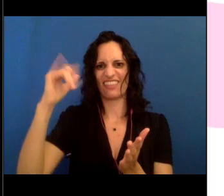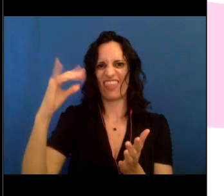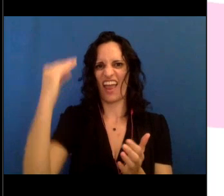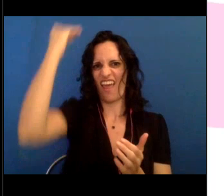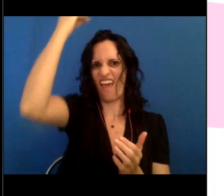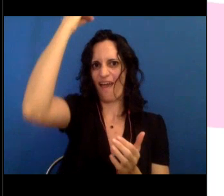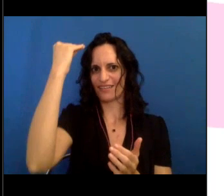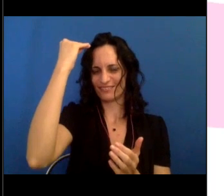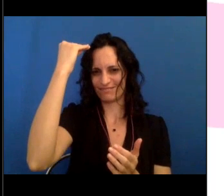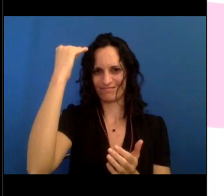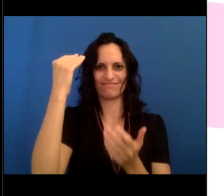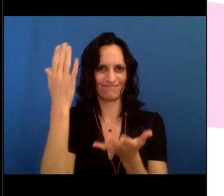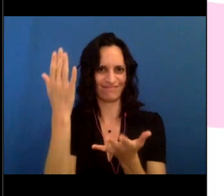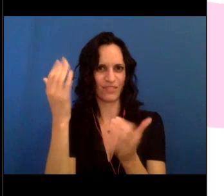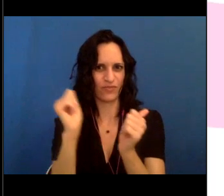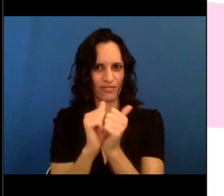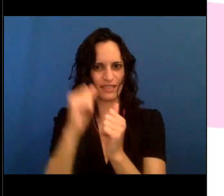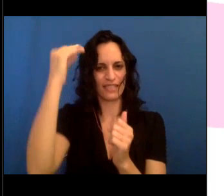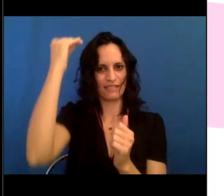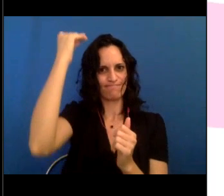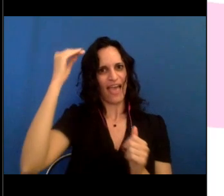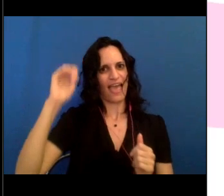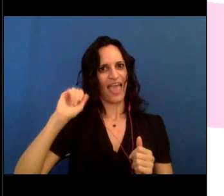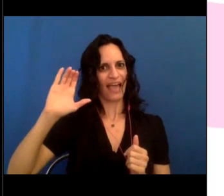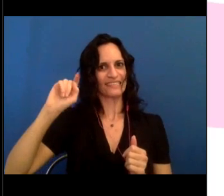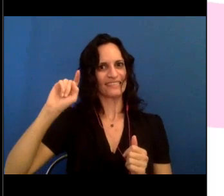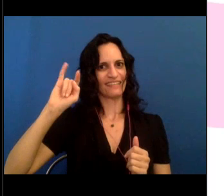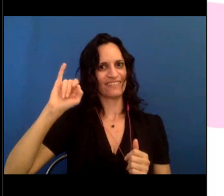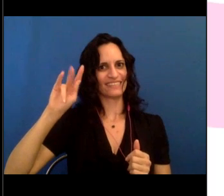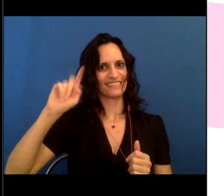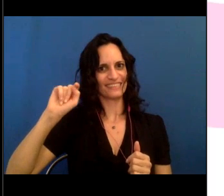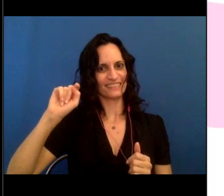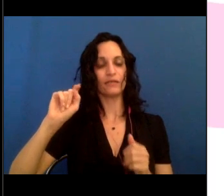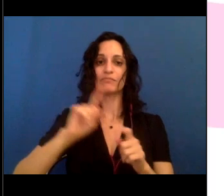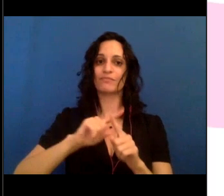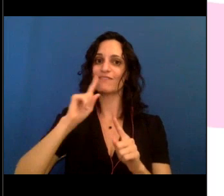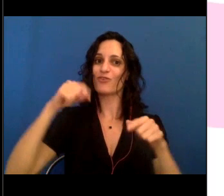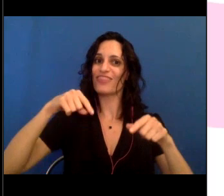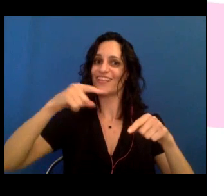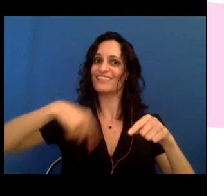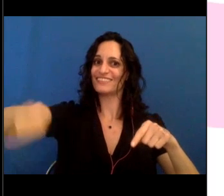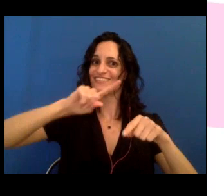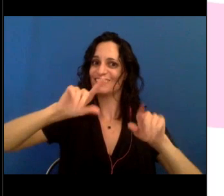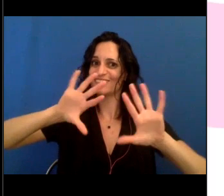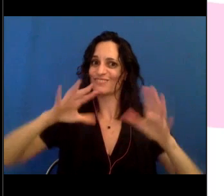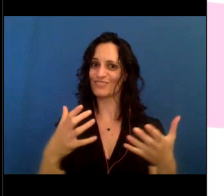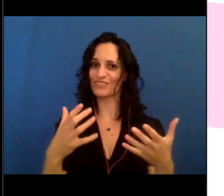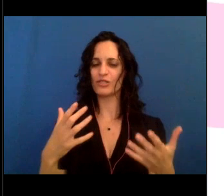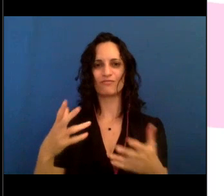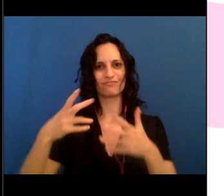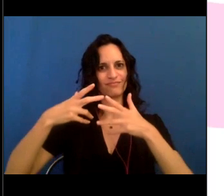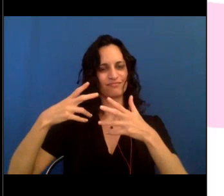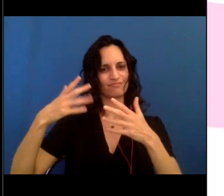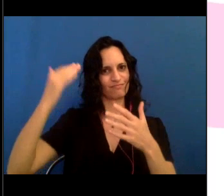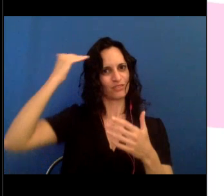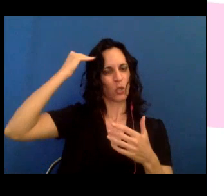not always. Again, he's known in this circle primarily as a linguist.